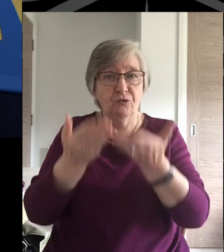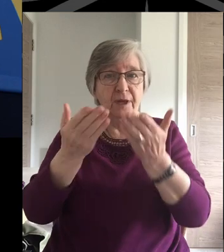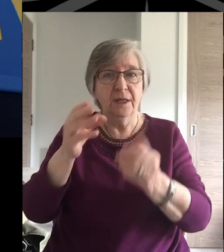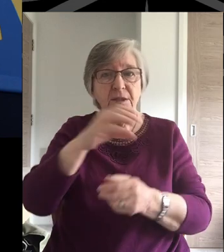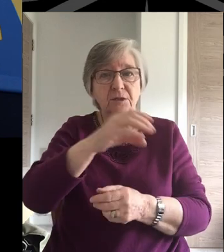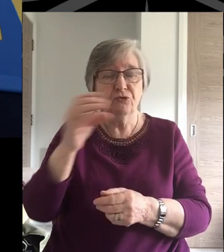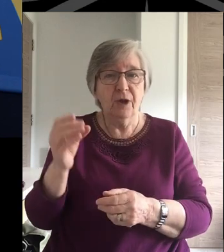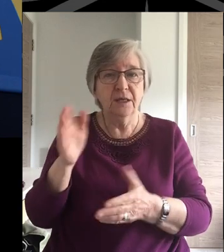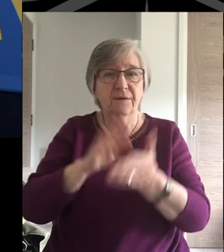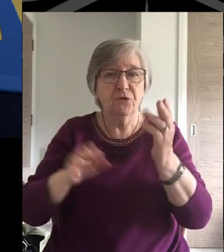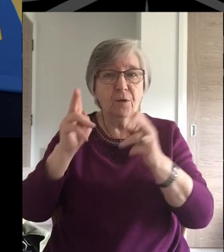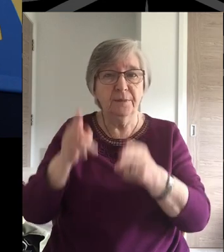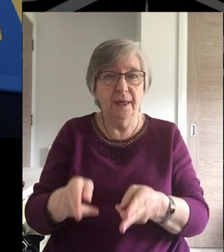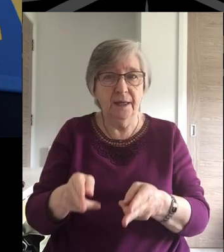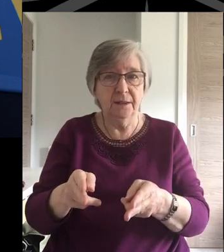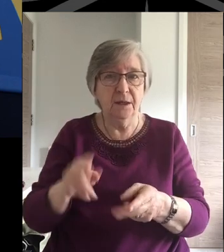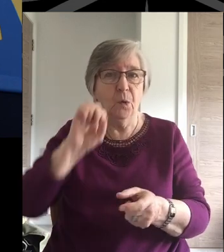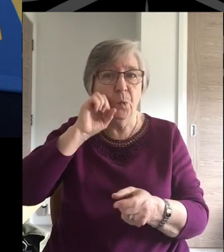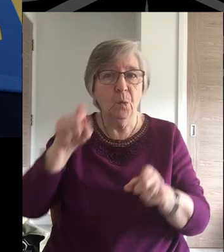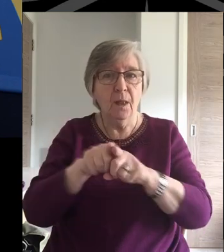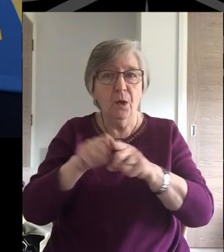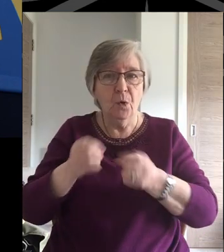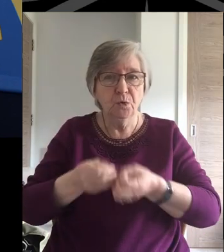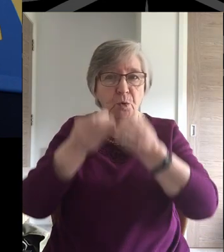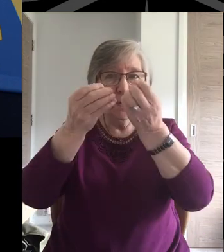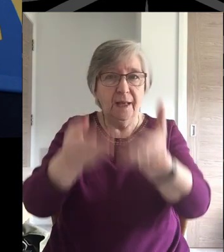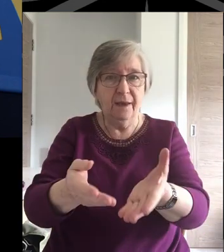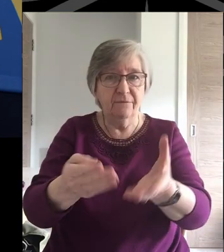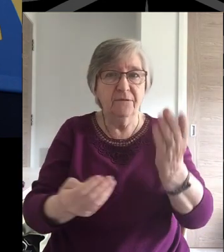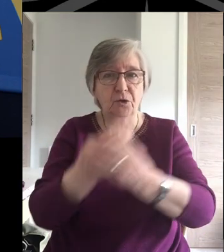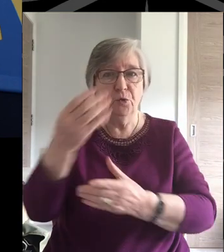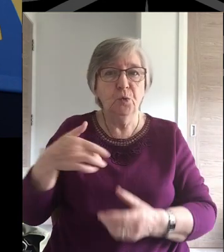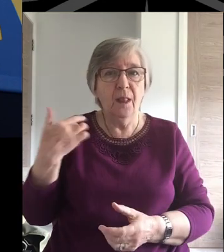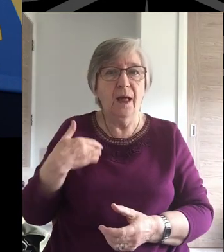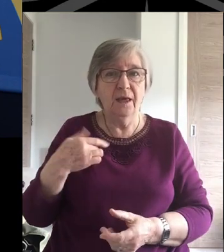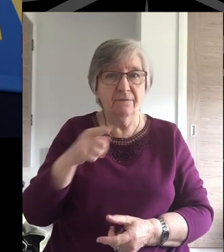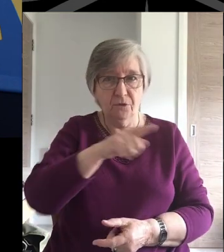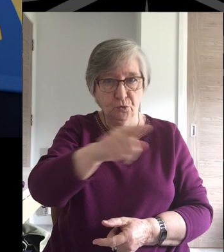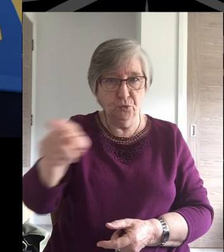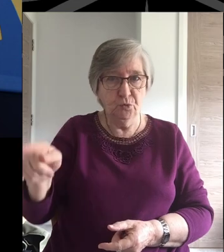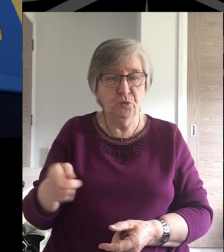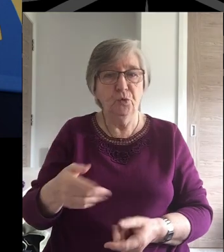dead will also give life to your mortal bodies